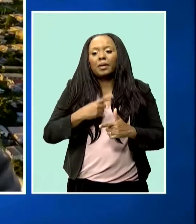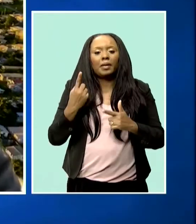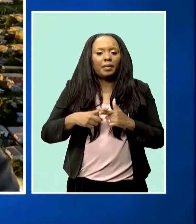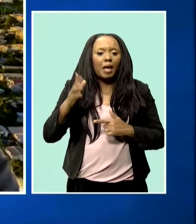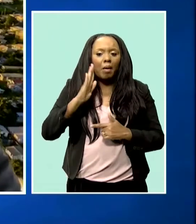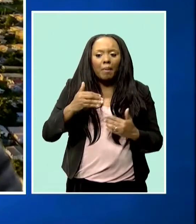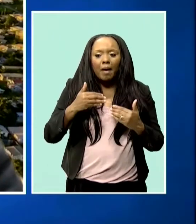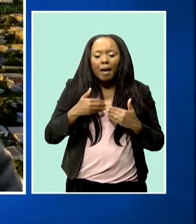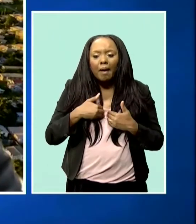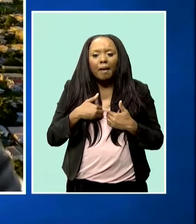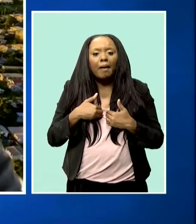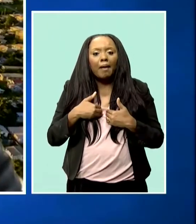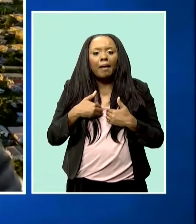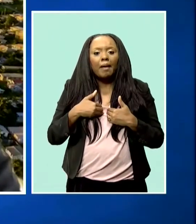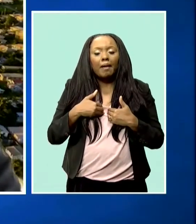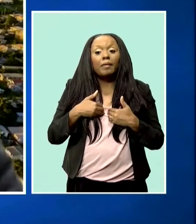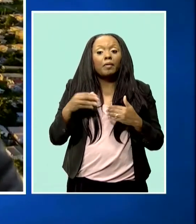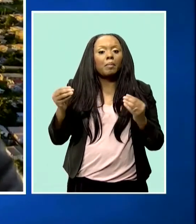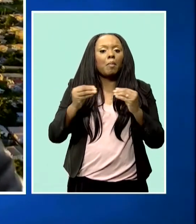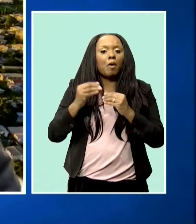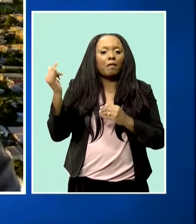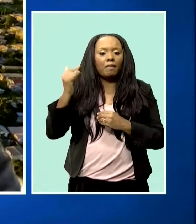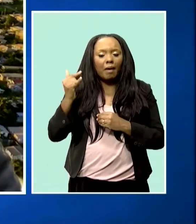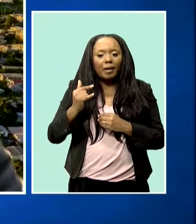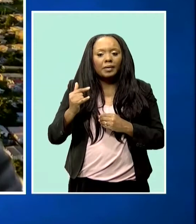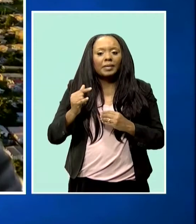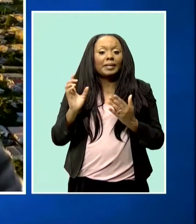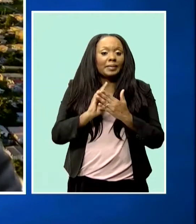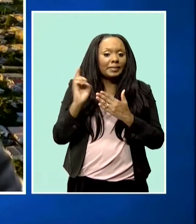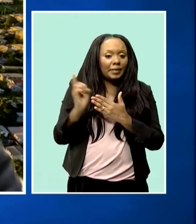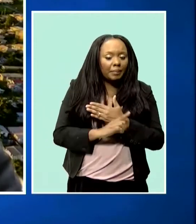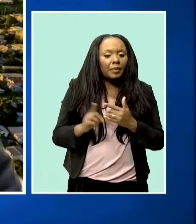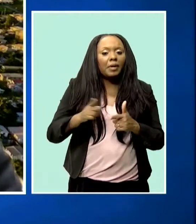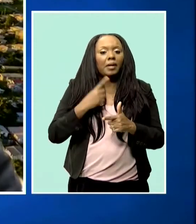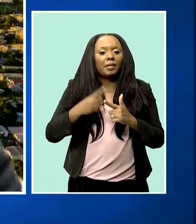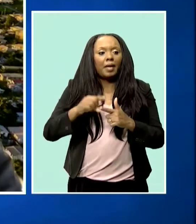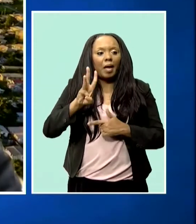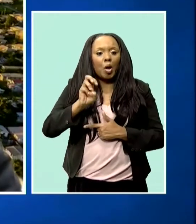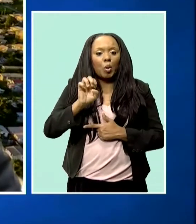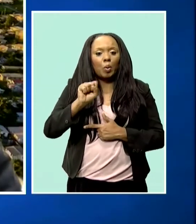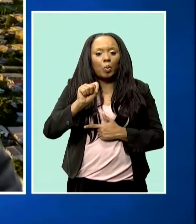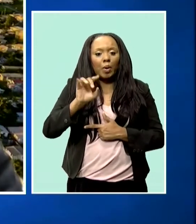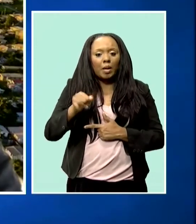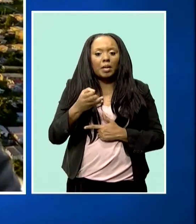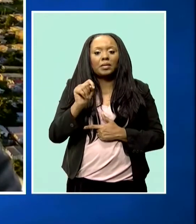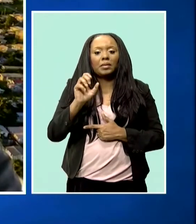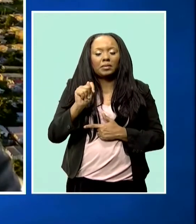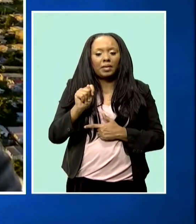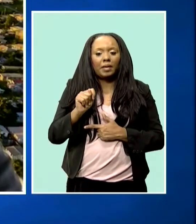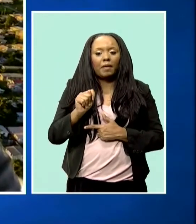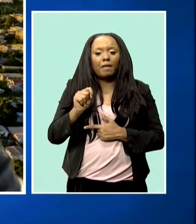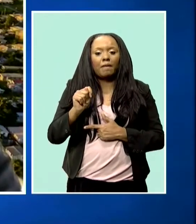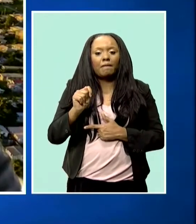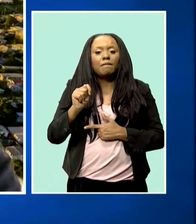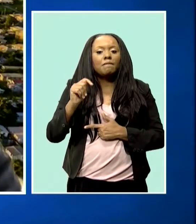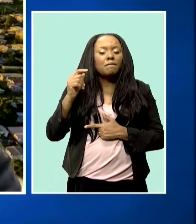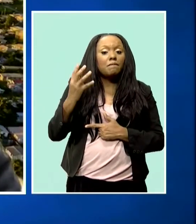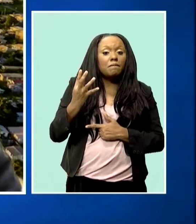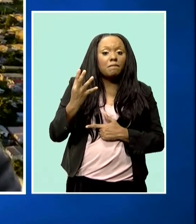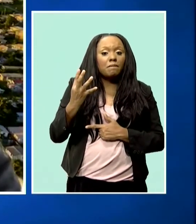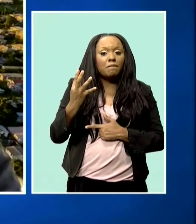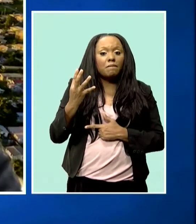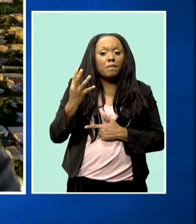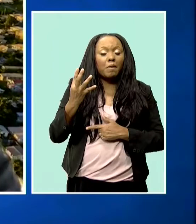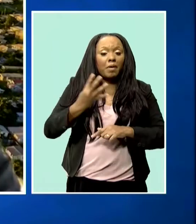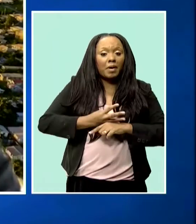that commences mid-December. And then, as I said, WestJet starting their service, 4 weekly flights, Mondays, Wednesdays, Fridays, and